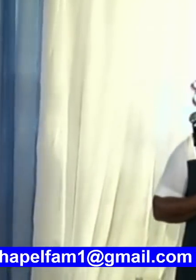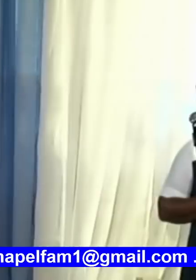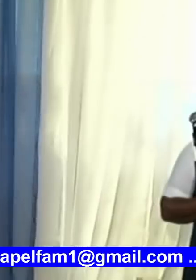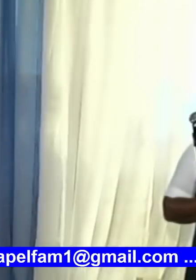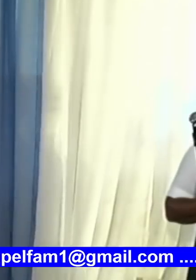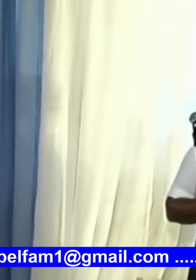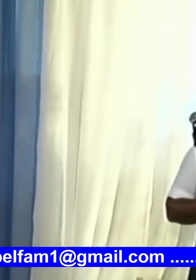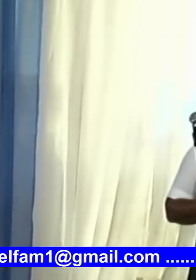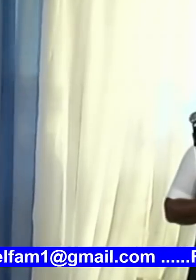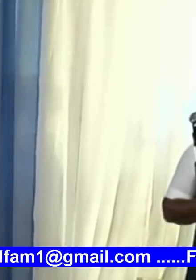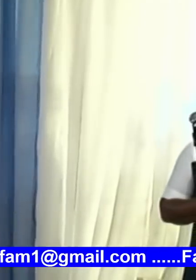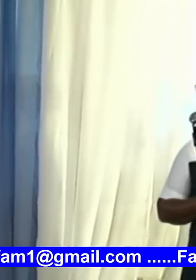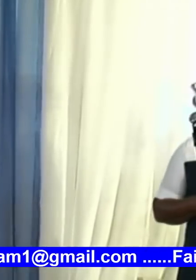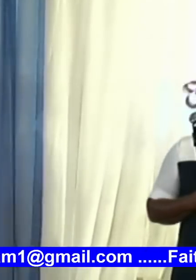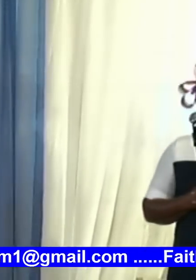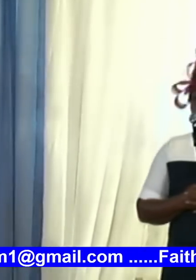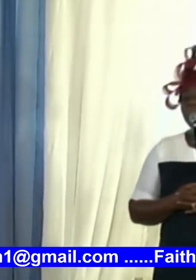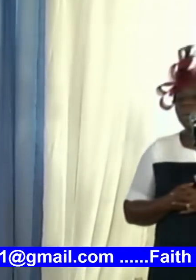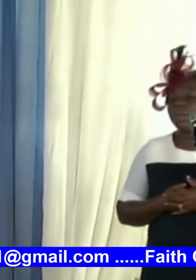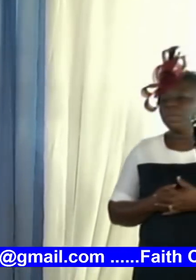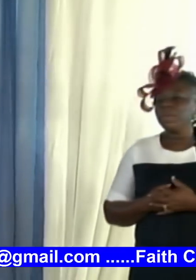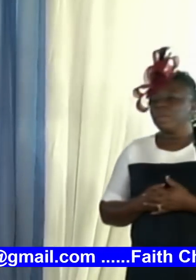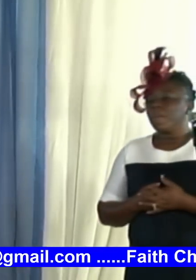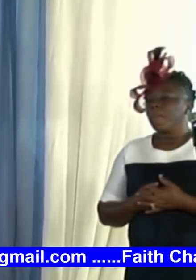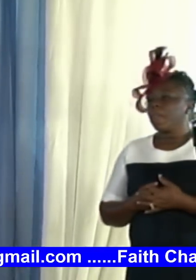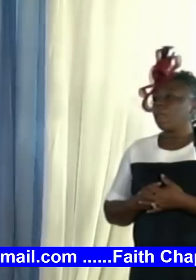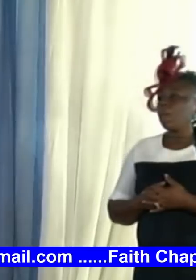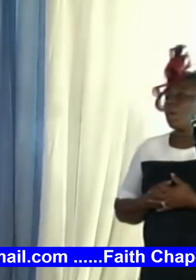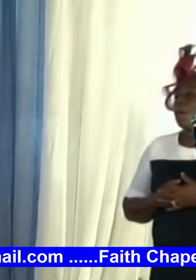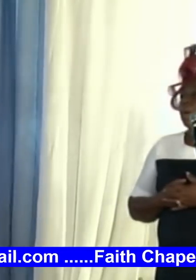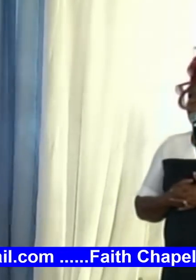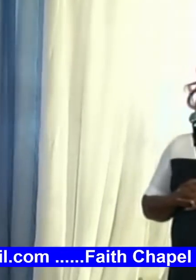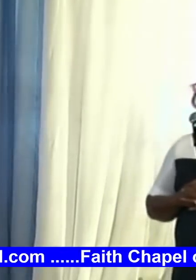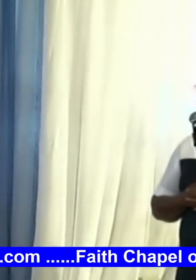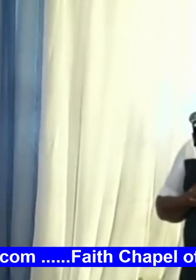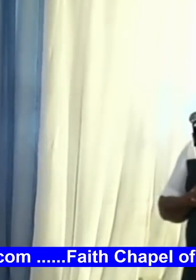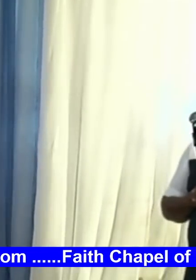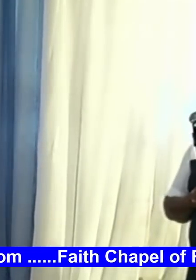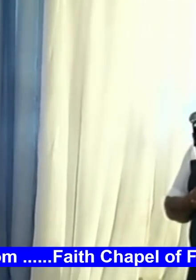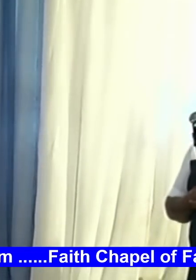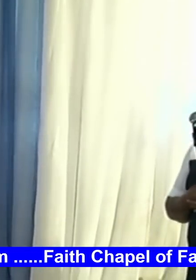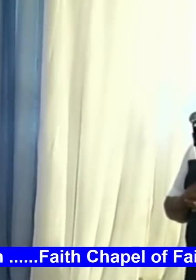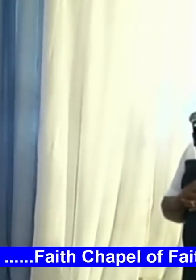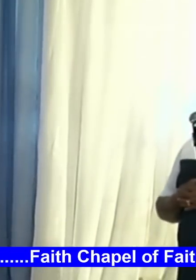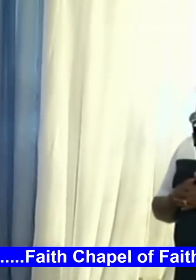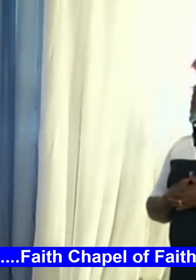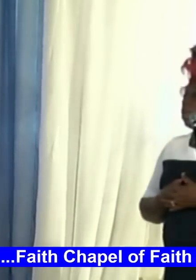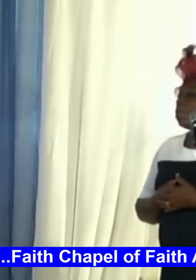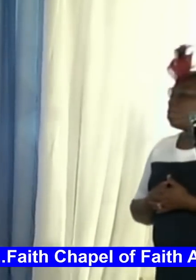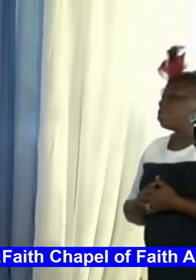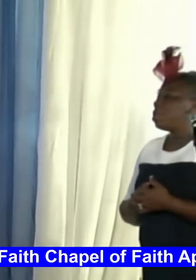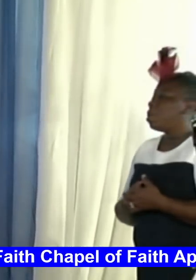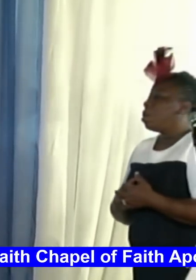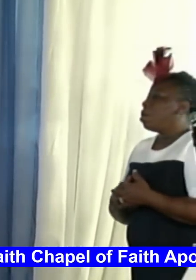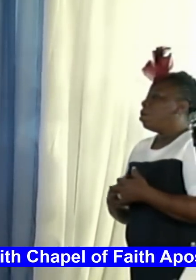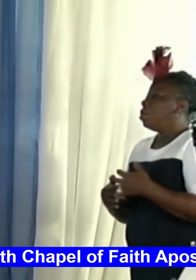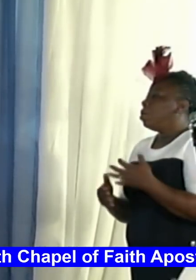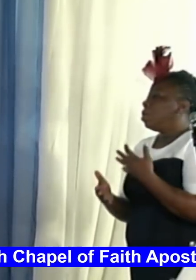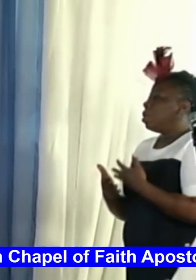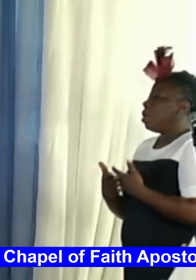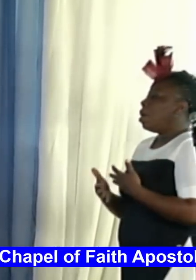bishop to come at this time. And we're going to be asking his wife, who is here, who is the